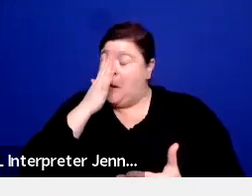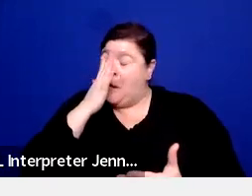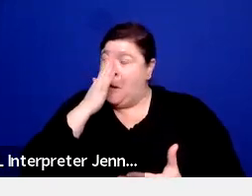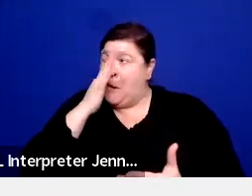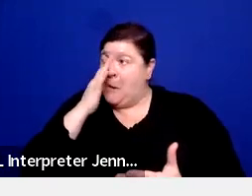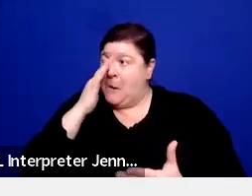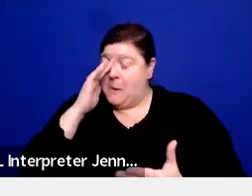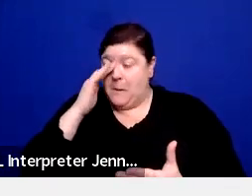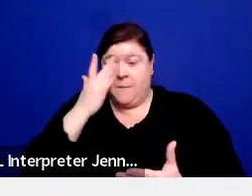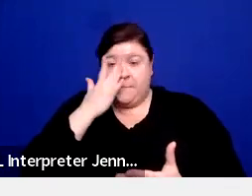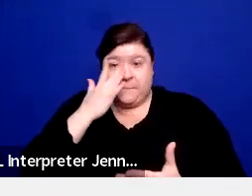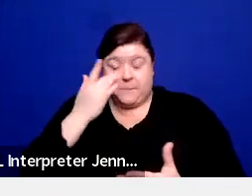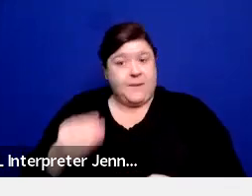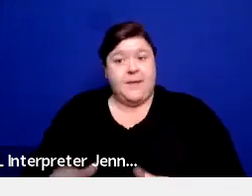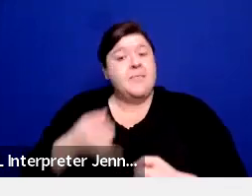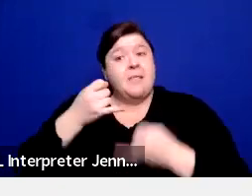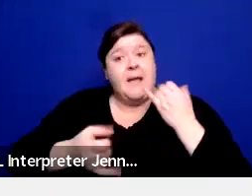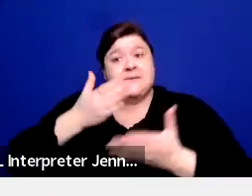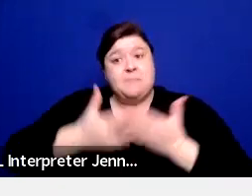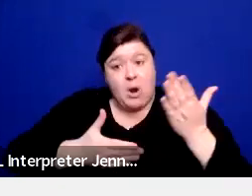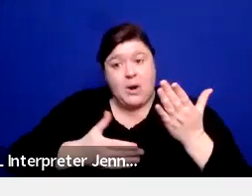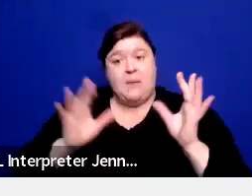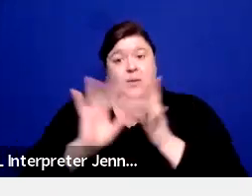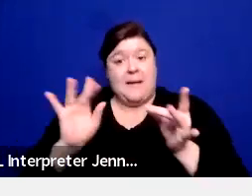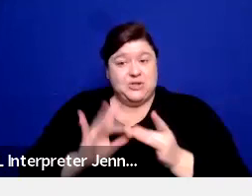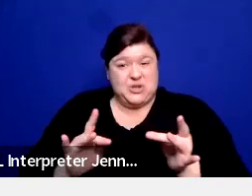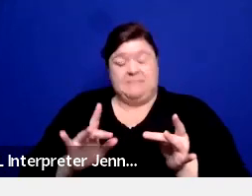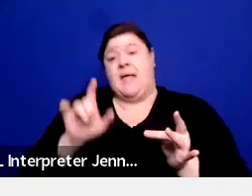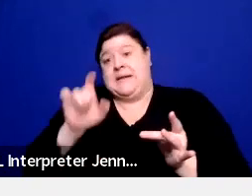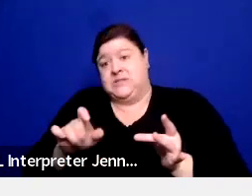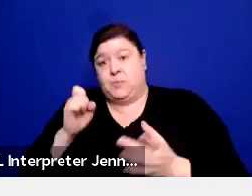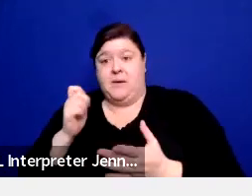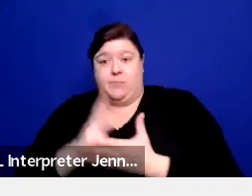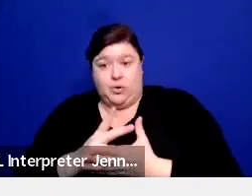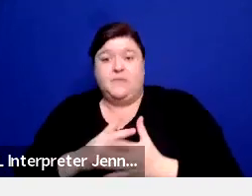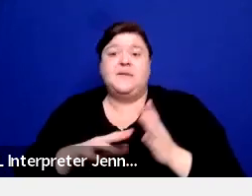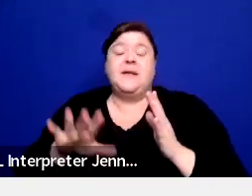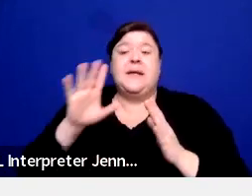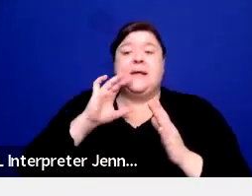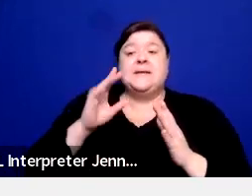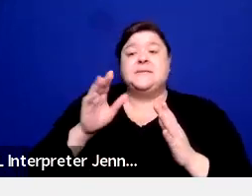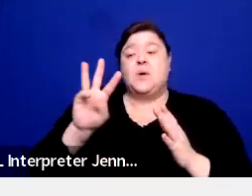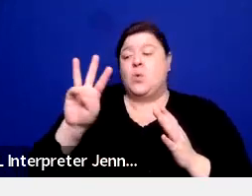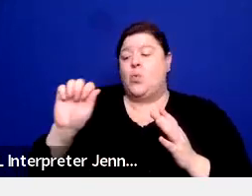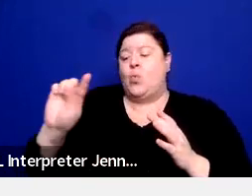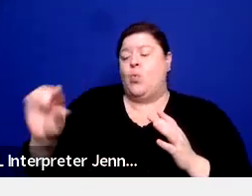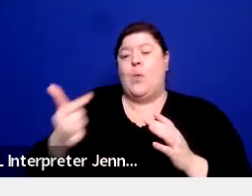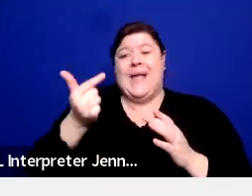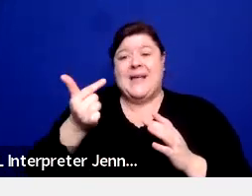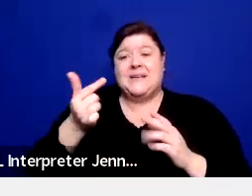and again, this needs to be approved by the legislature. This package includes wage enhancements for